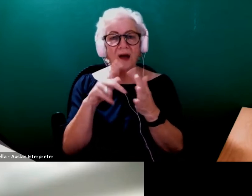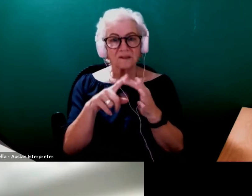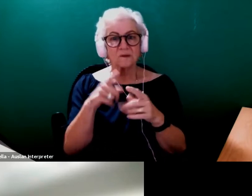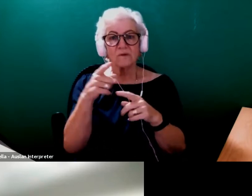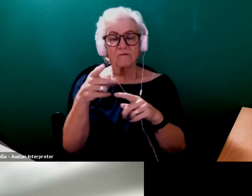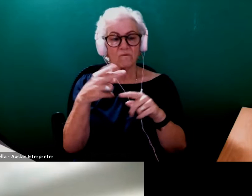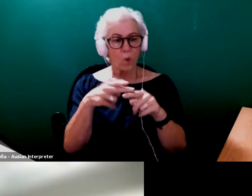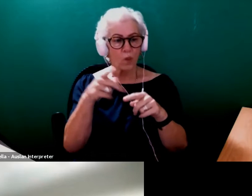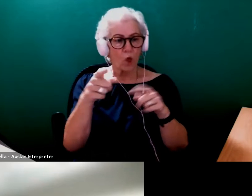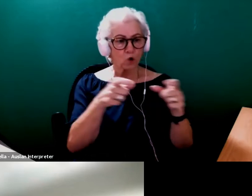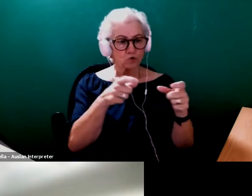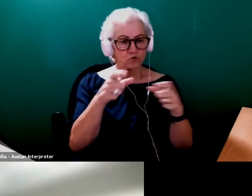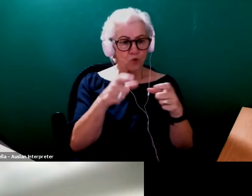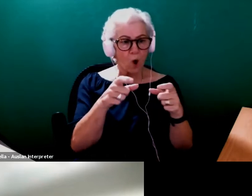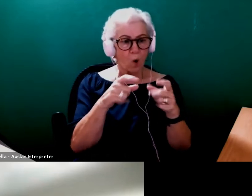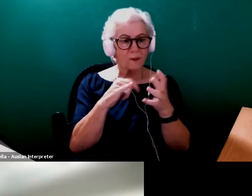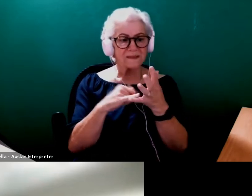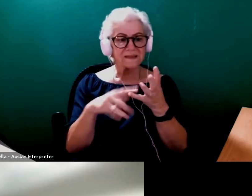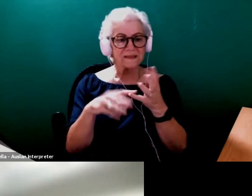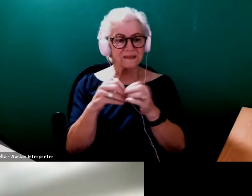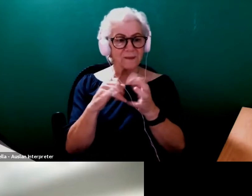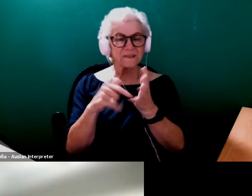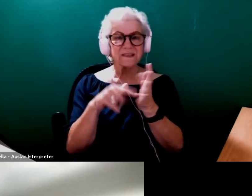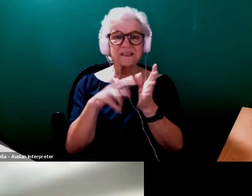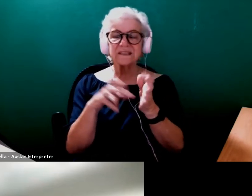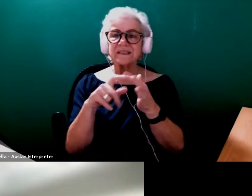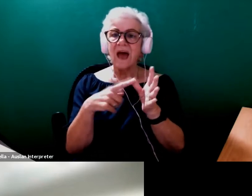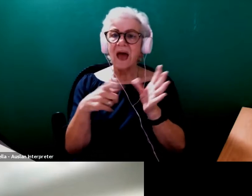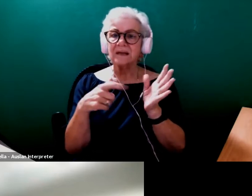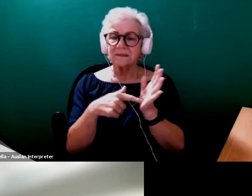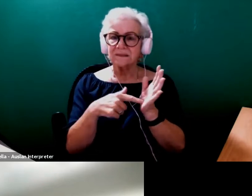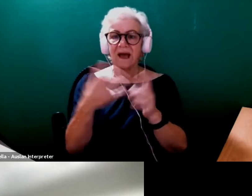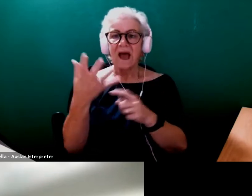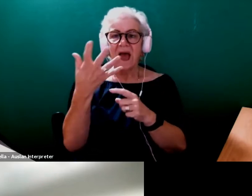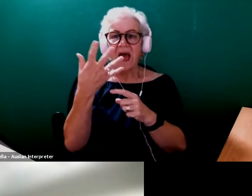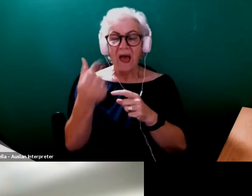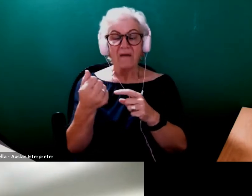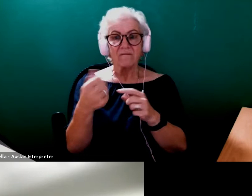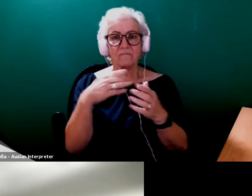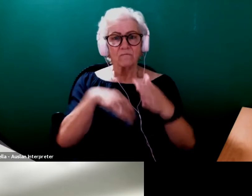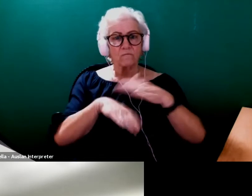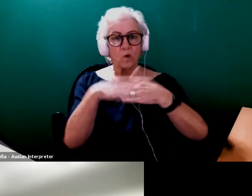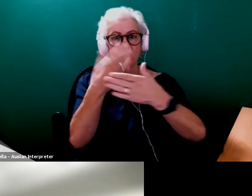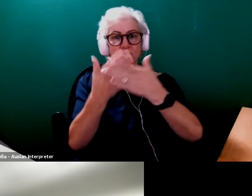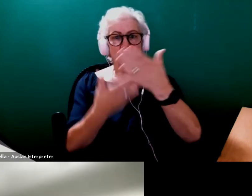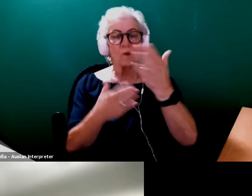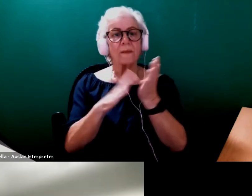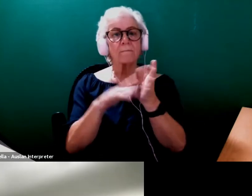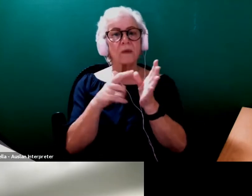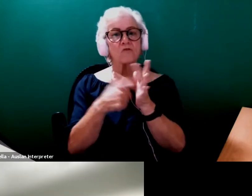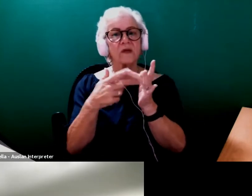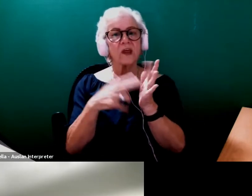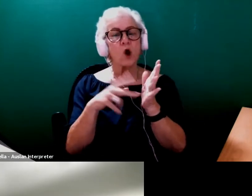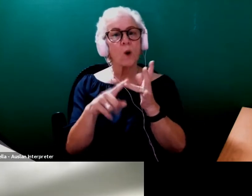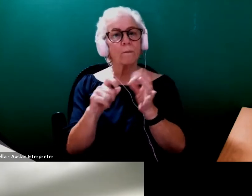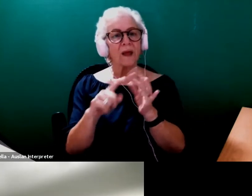Substances Act. That was just sheer political power. There's the whole story of what in the United States is called the Marino Bill, which